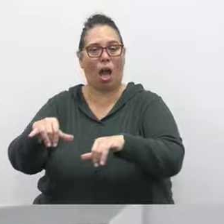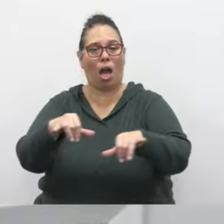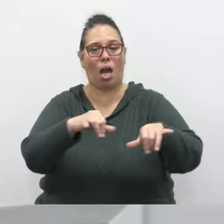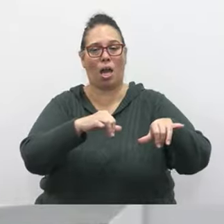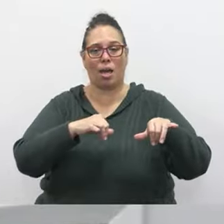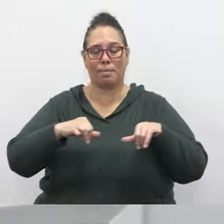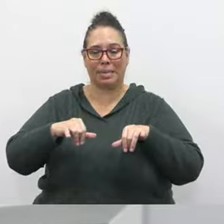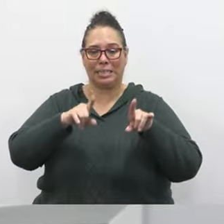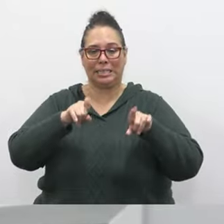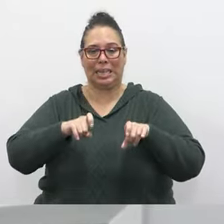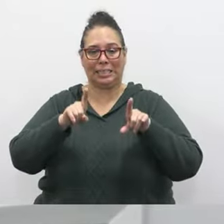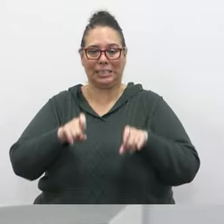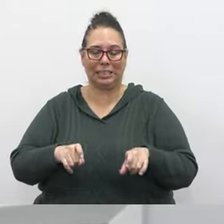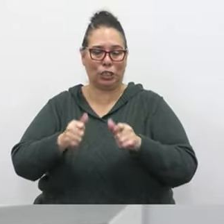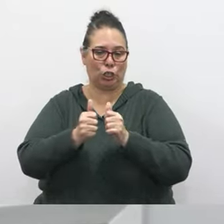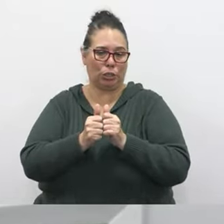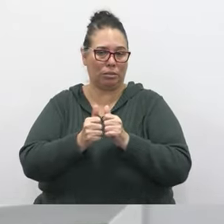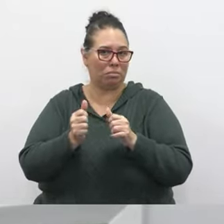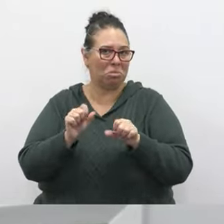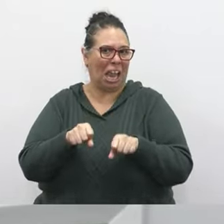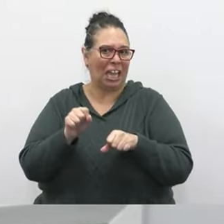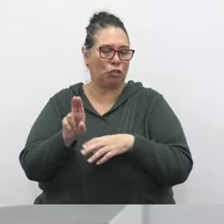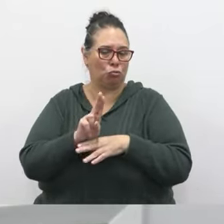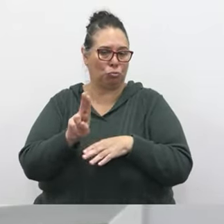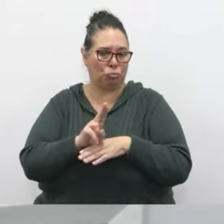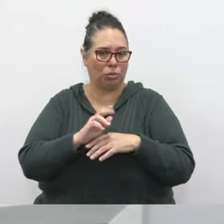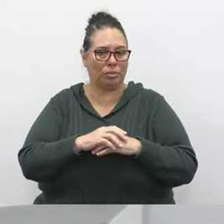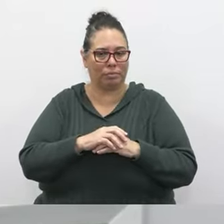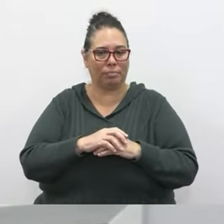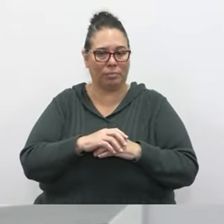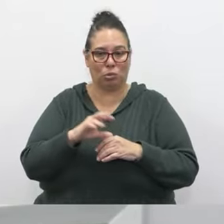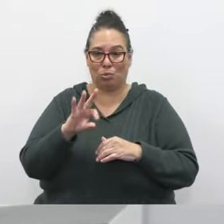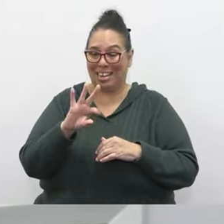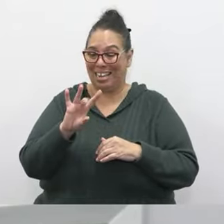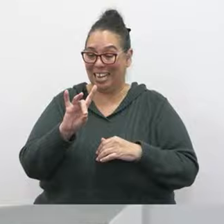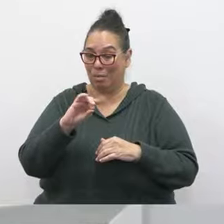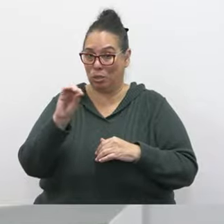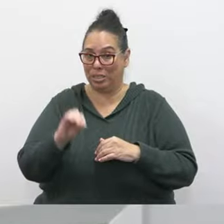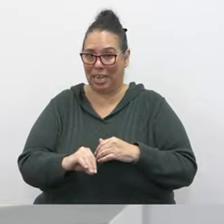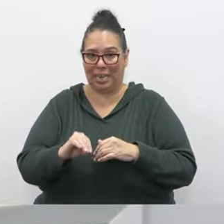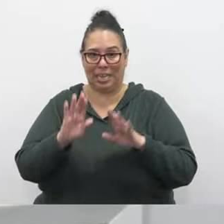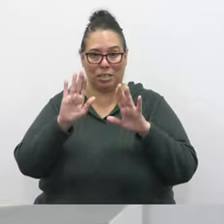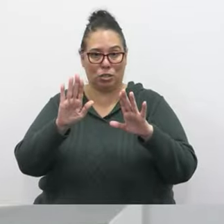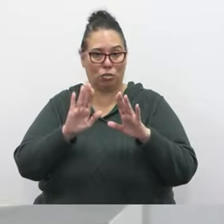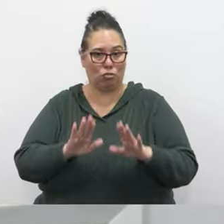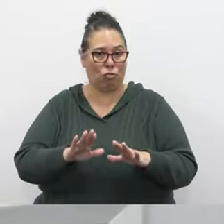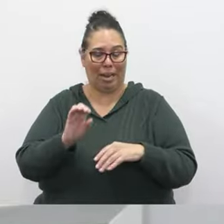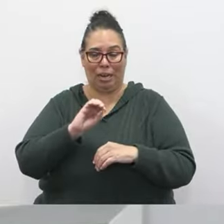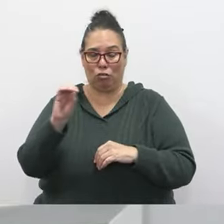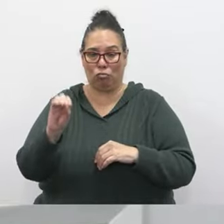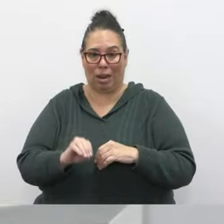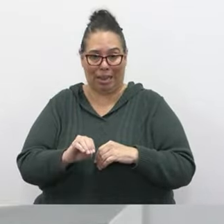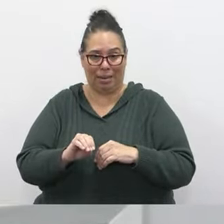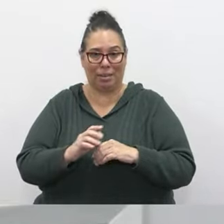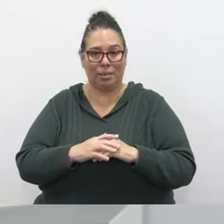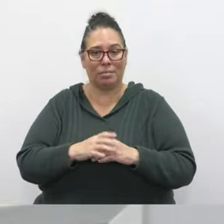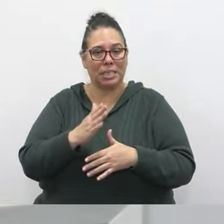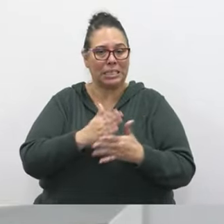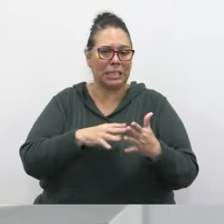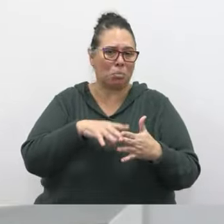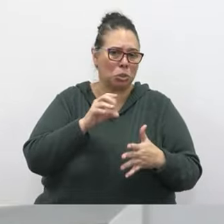a really just express appreciation to our teachers. 98% is a great rate. There likely were some students